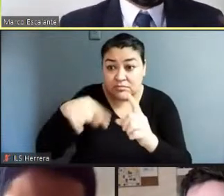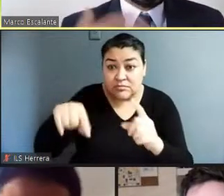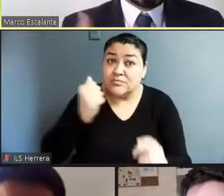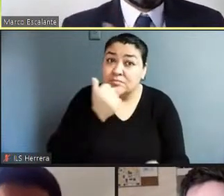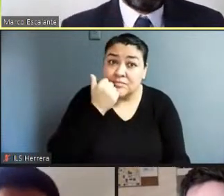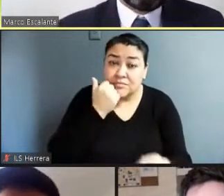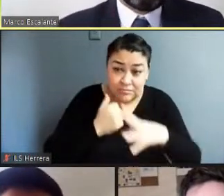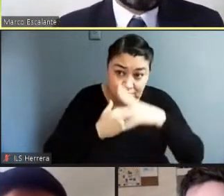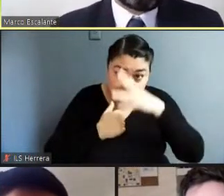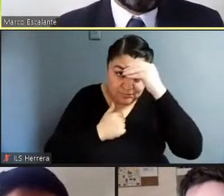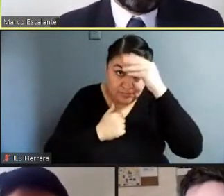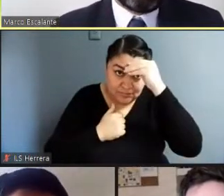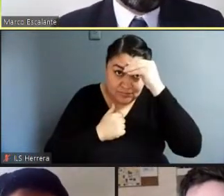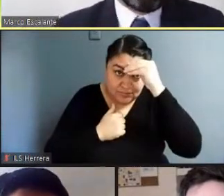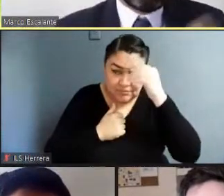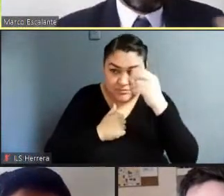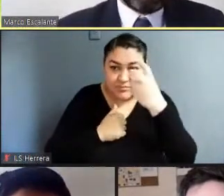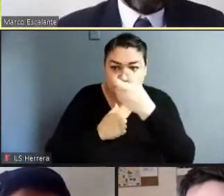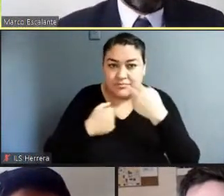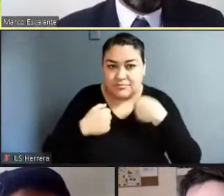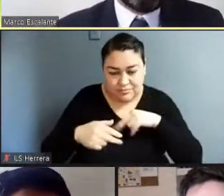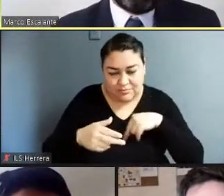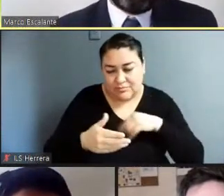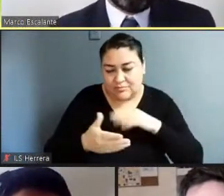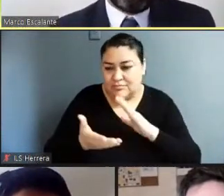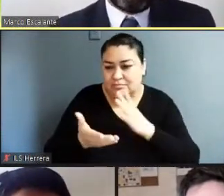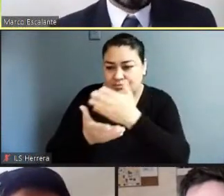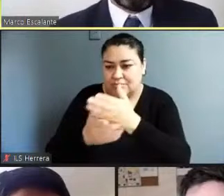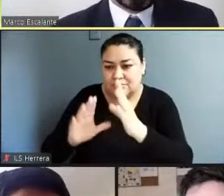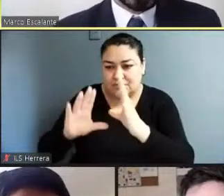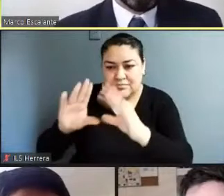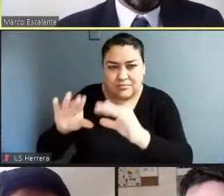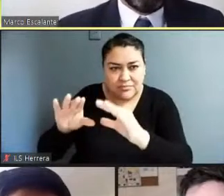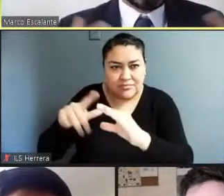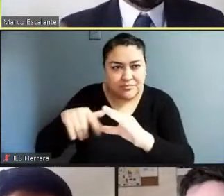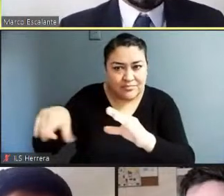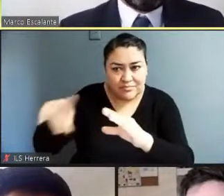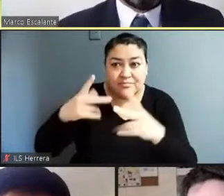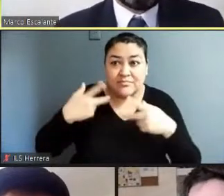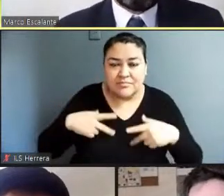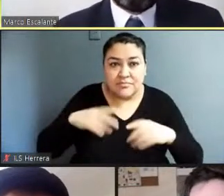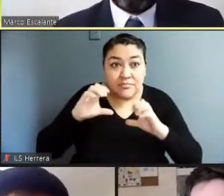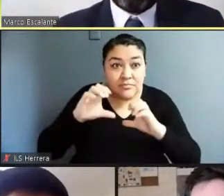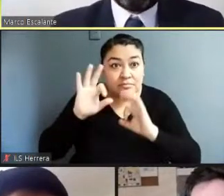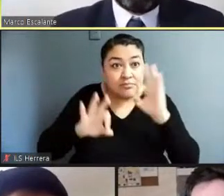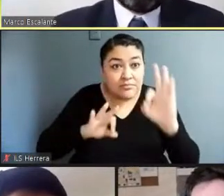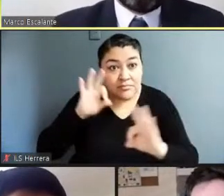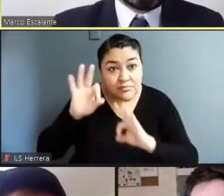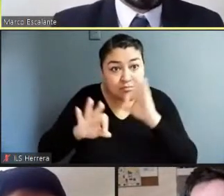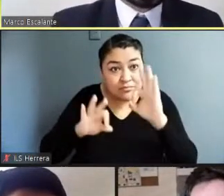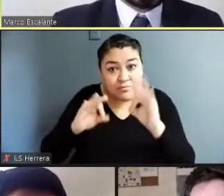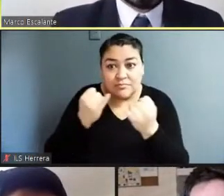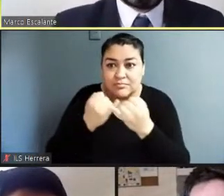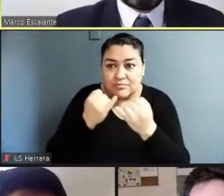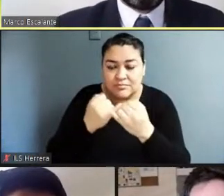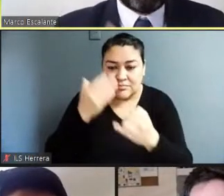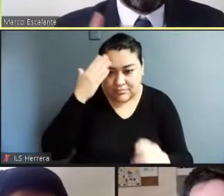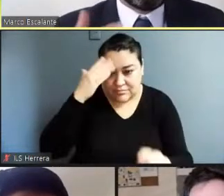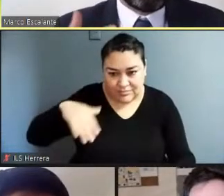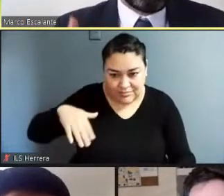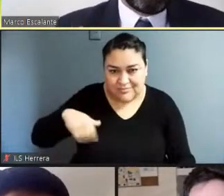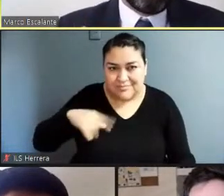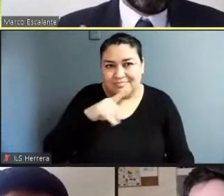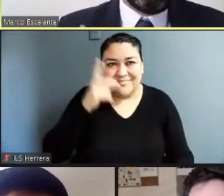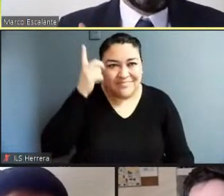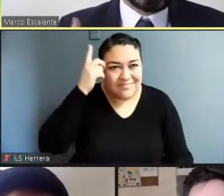nutrition workshops with the participation of the students. We try to bring them to these communities so that they can teach people how to take care